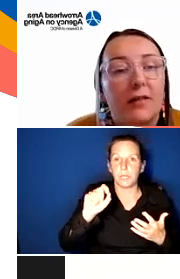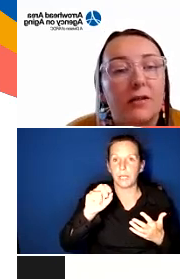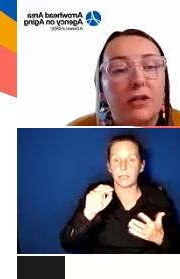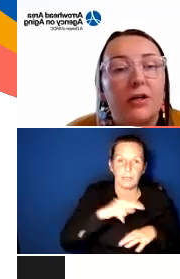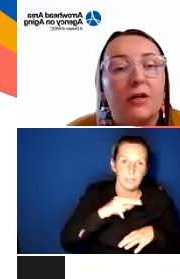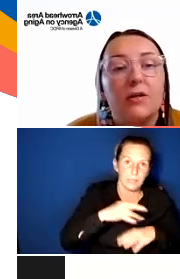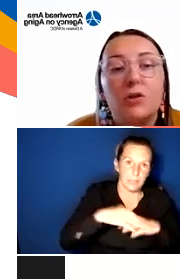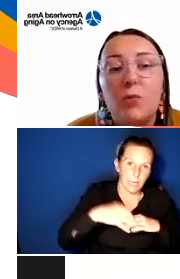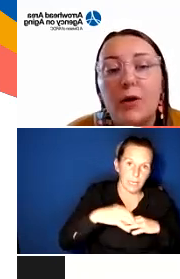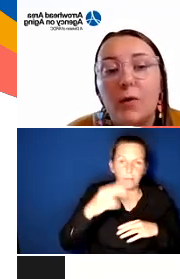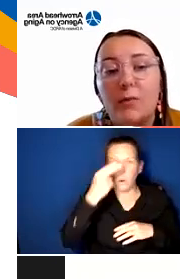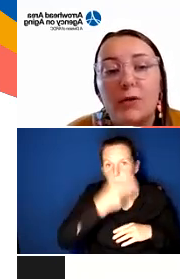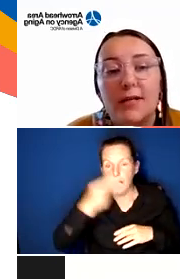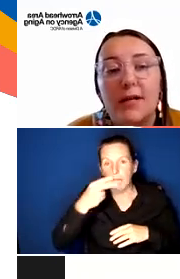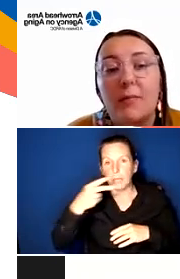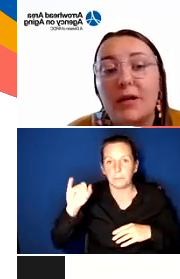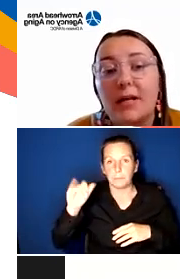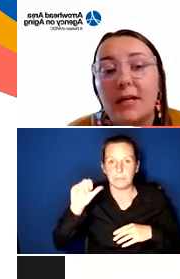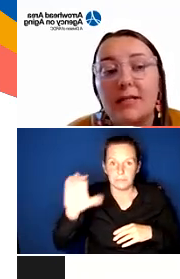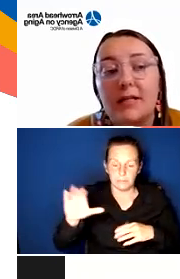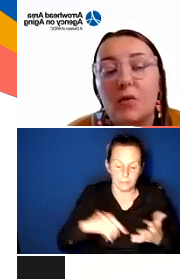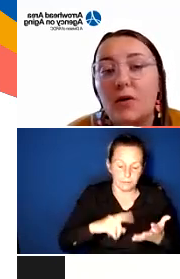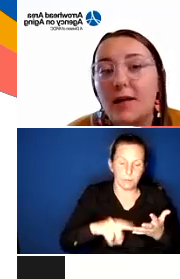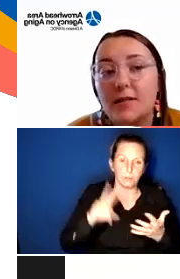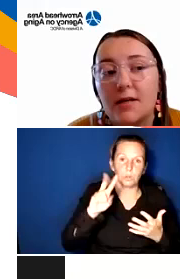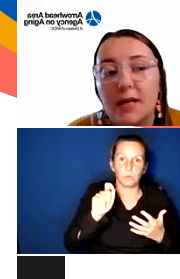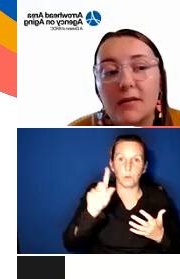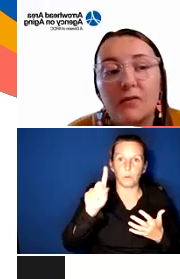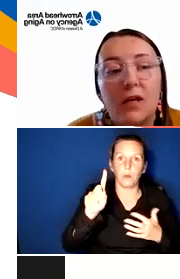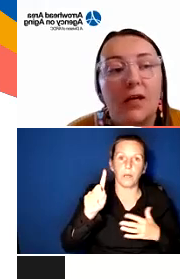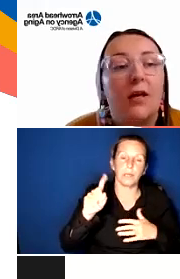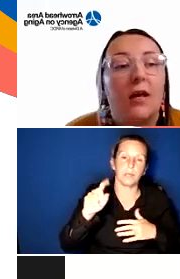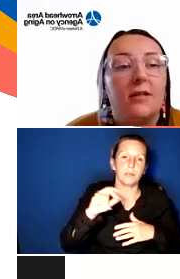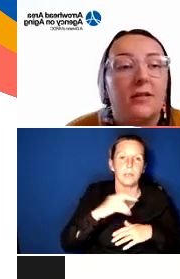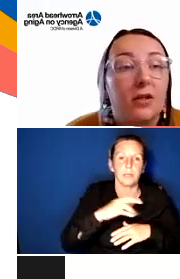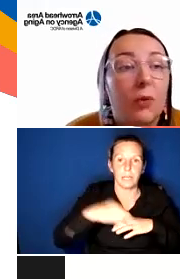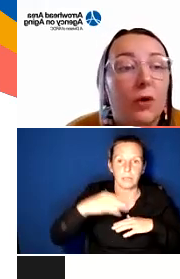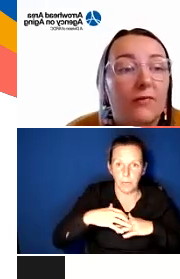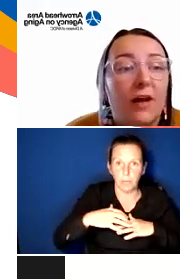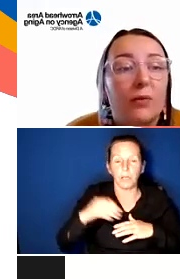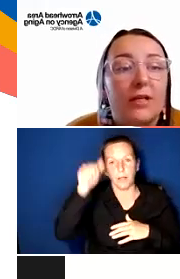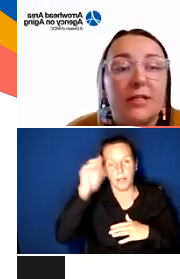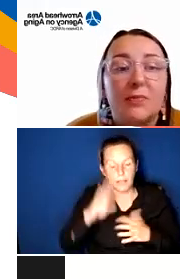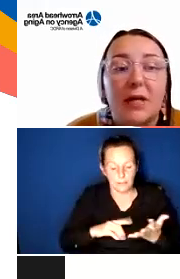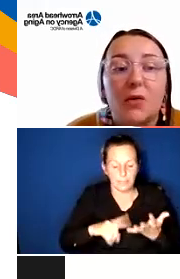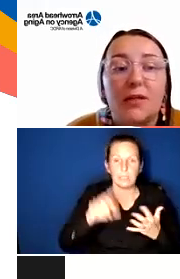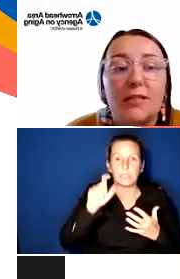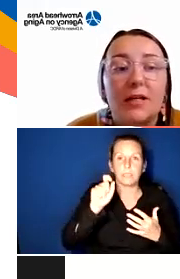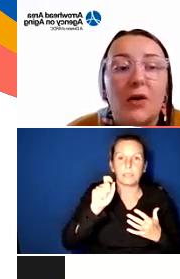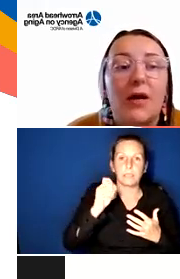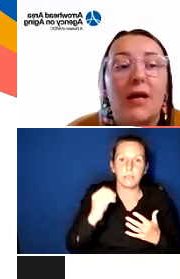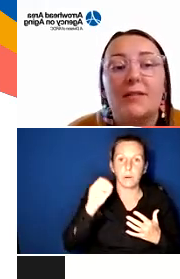Pacific Islander, 2.1% American Indian or Alaska Native, and 0.5% Hispanic